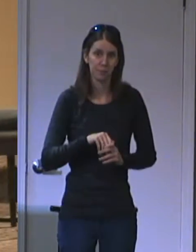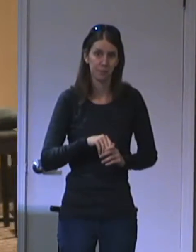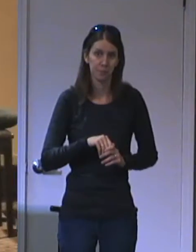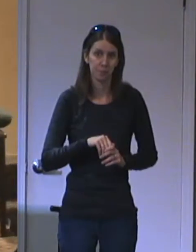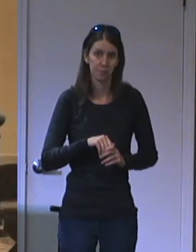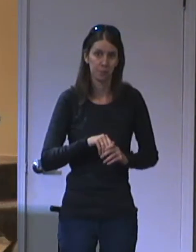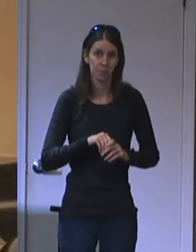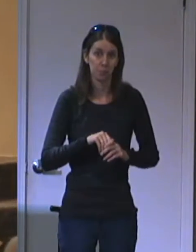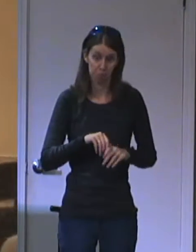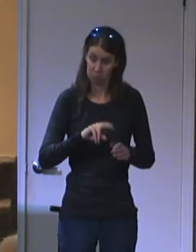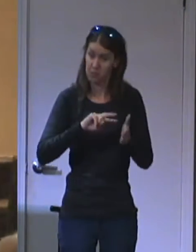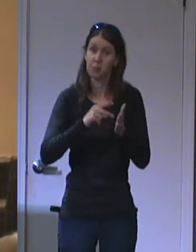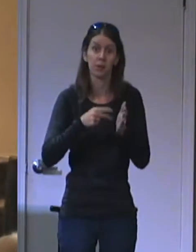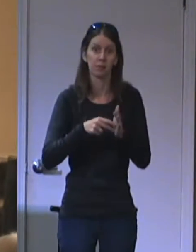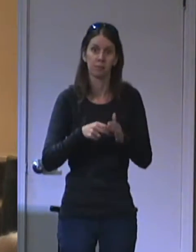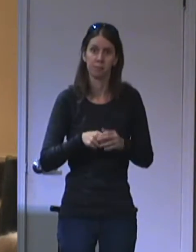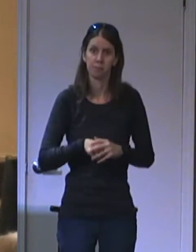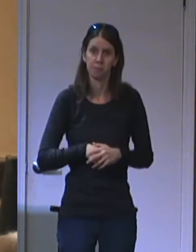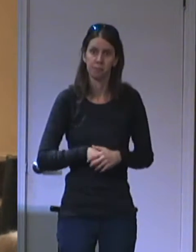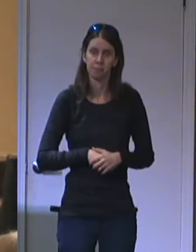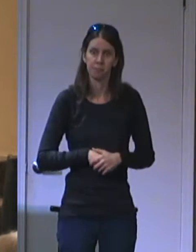Just by definition.